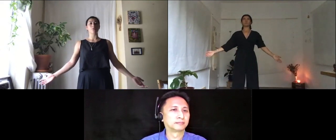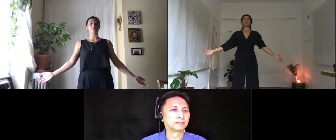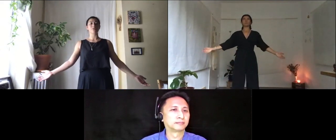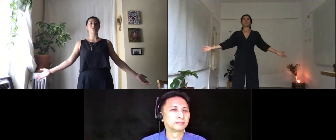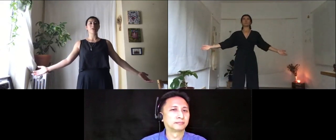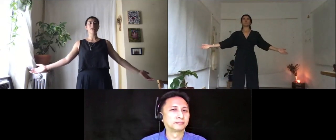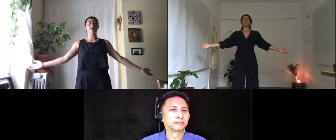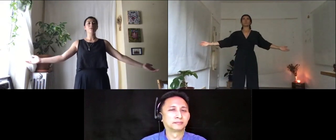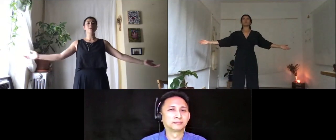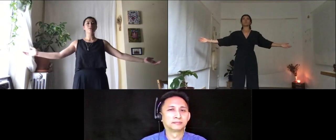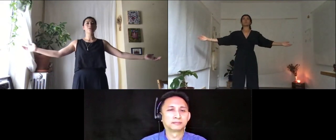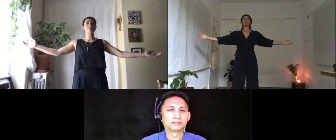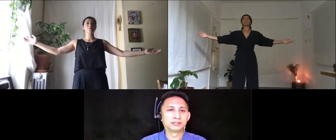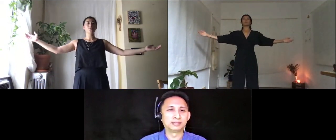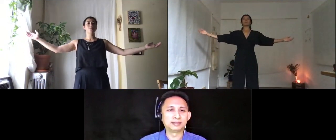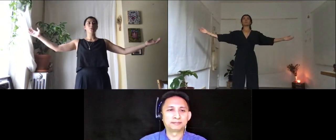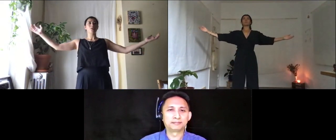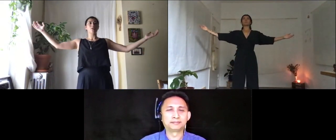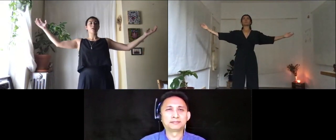Now we'll return again.